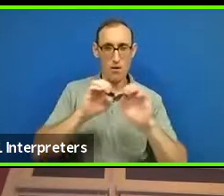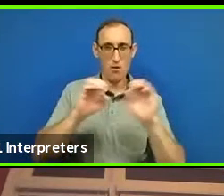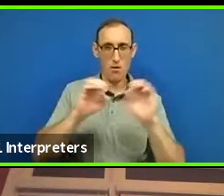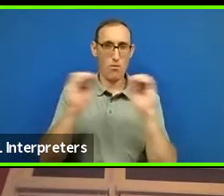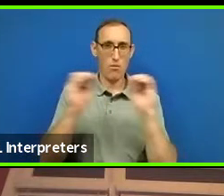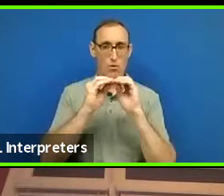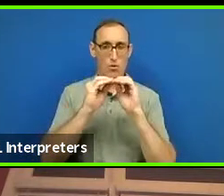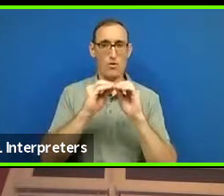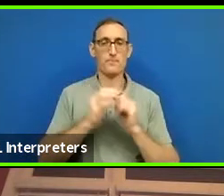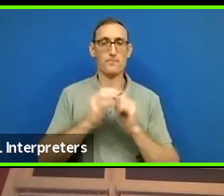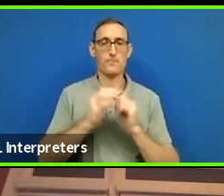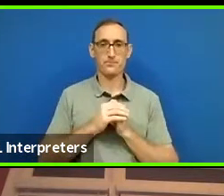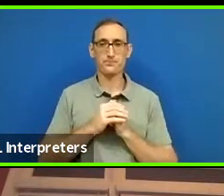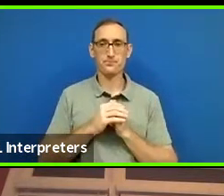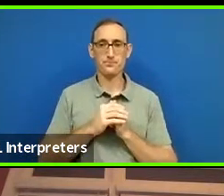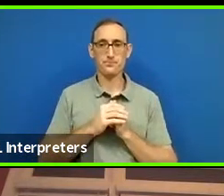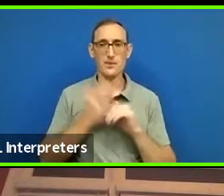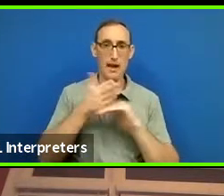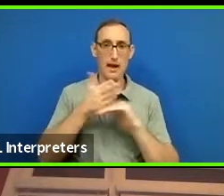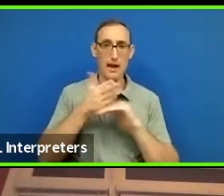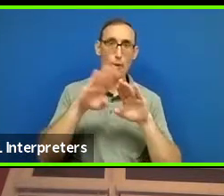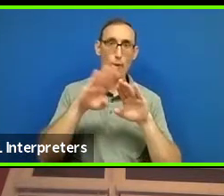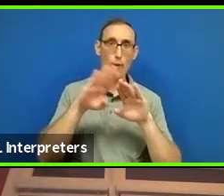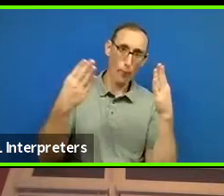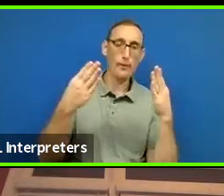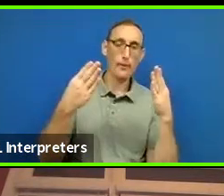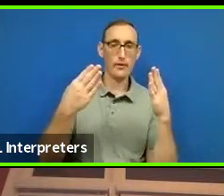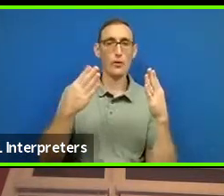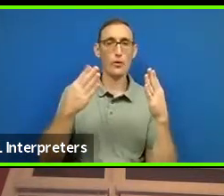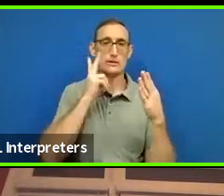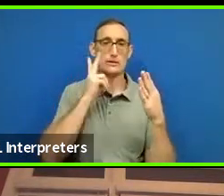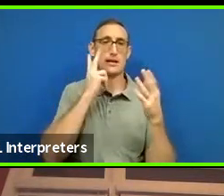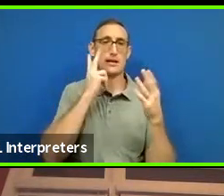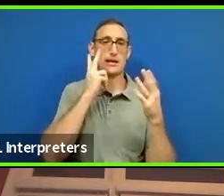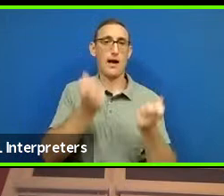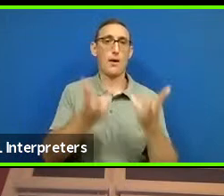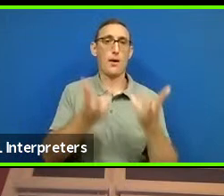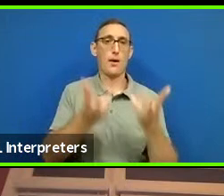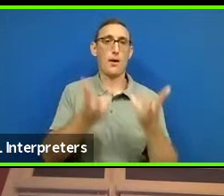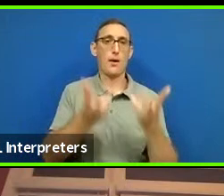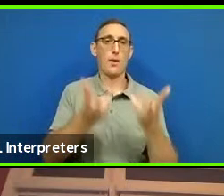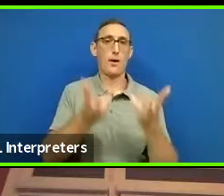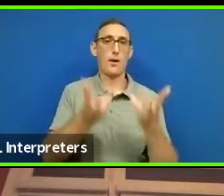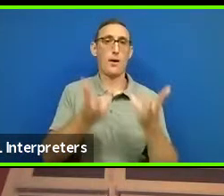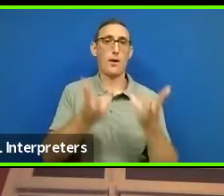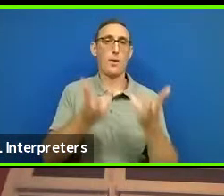schools reopen in terms of how many isolations and quarantines we have in every